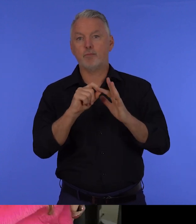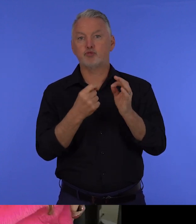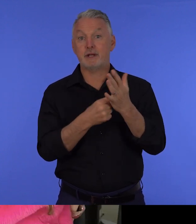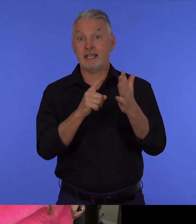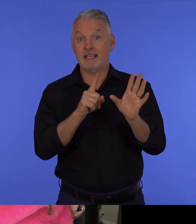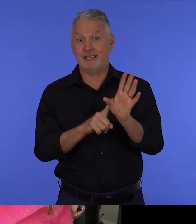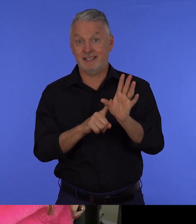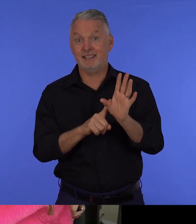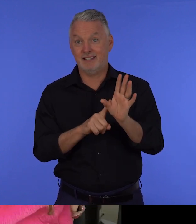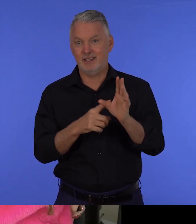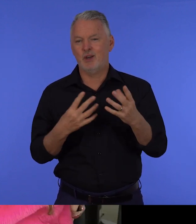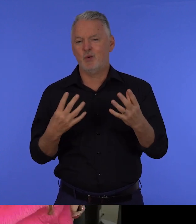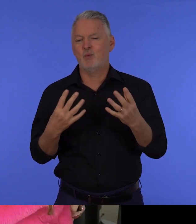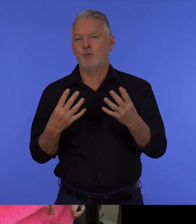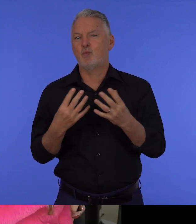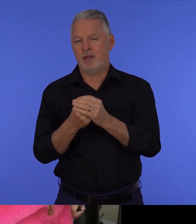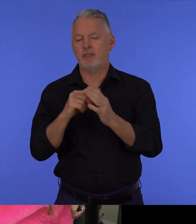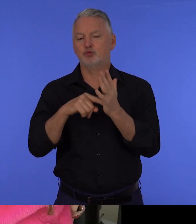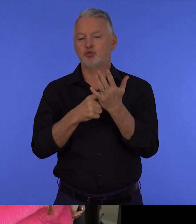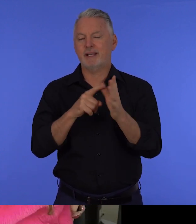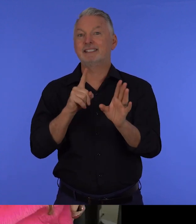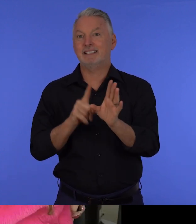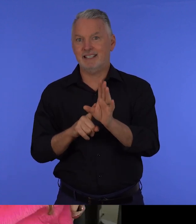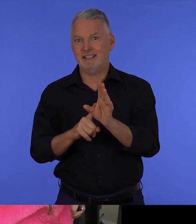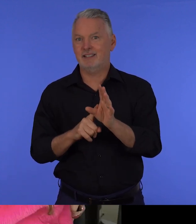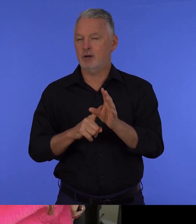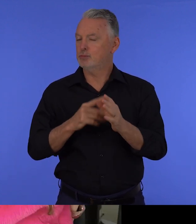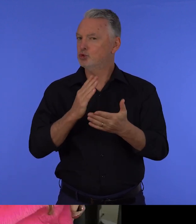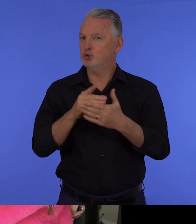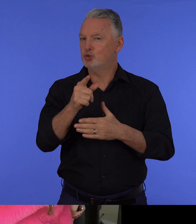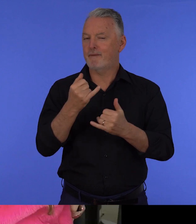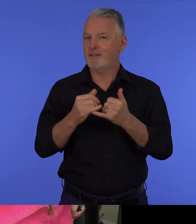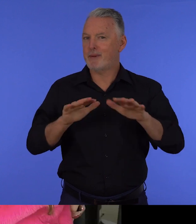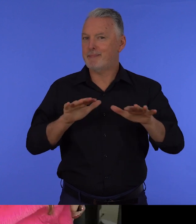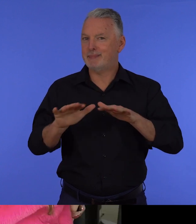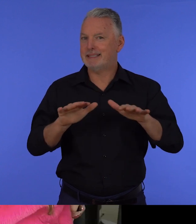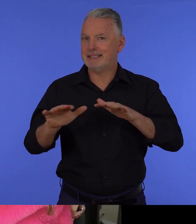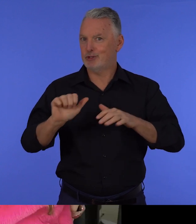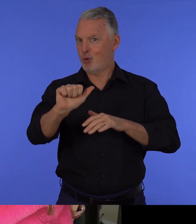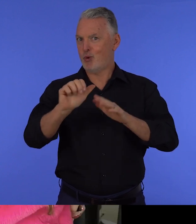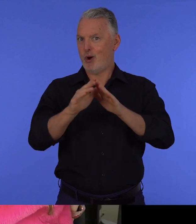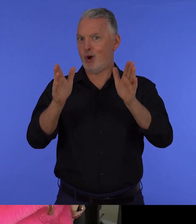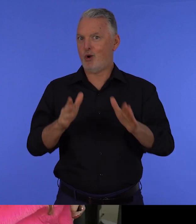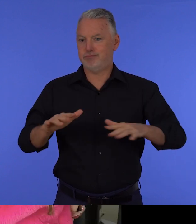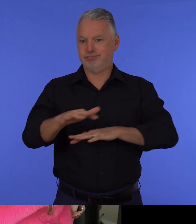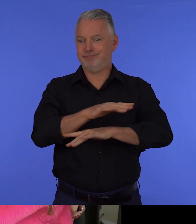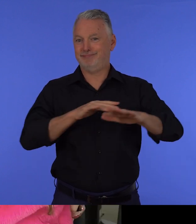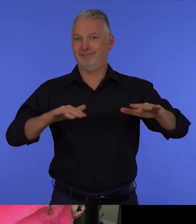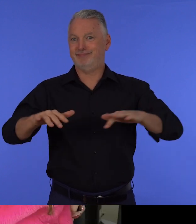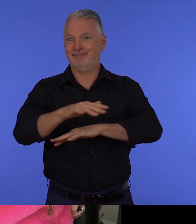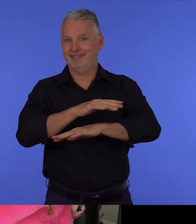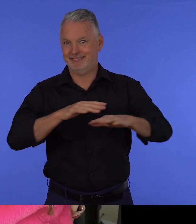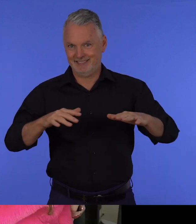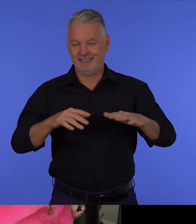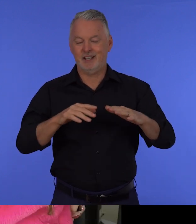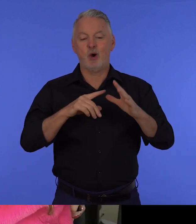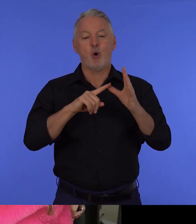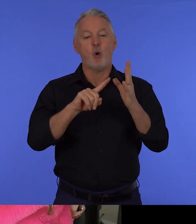5. Her youngest daughter, Aubrey, is who brings Tracey to this panel today. And I imagine you have a very, very busy